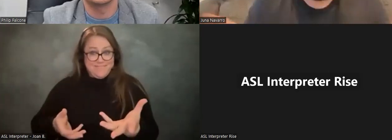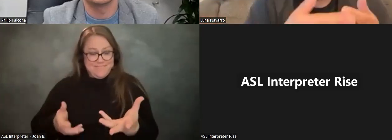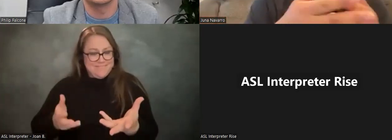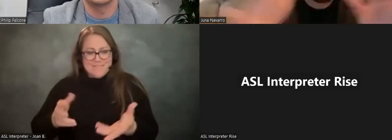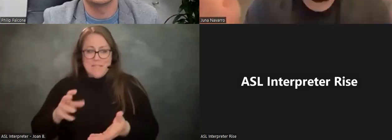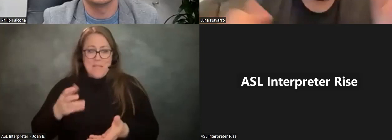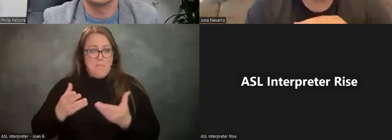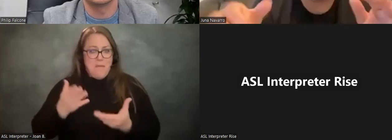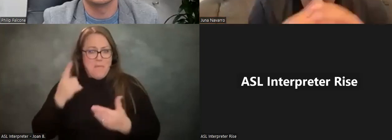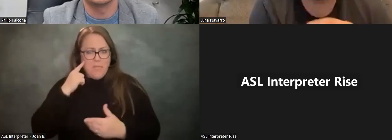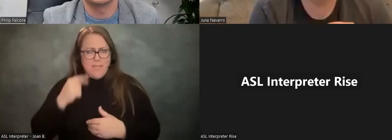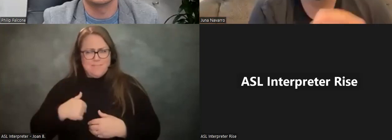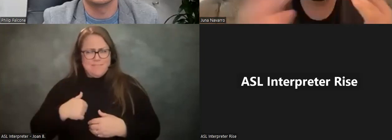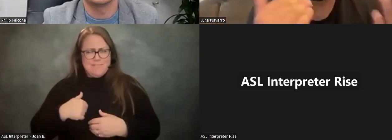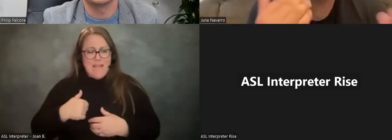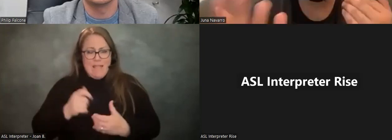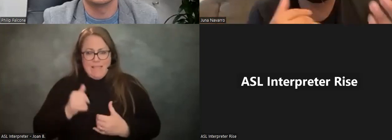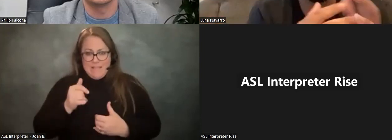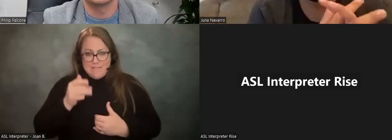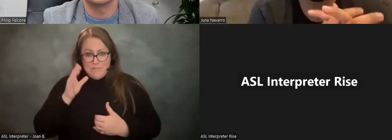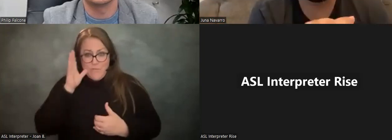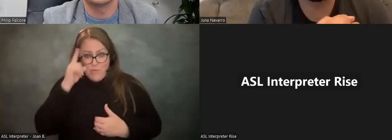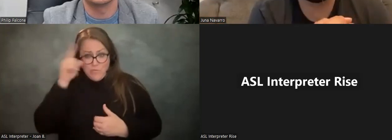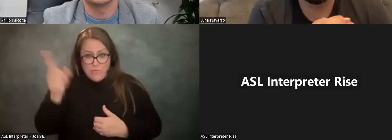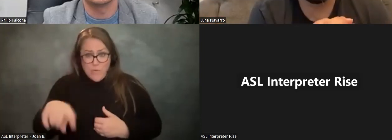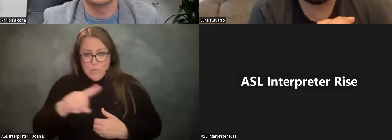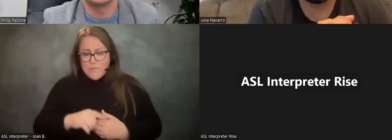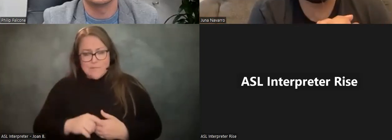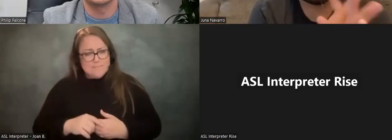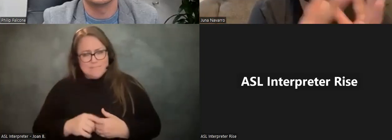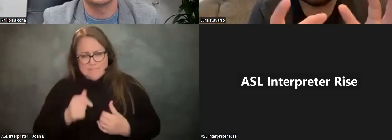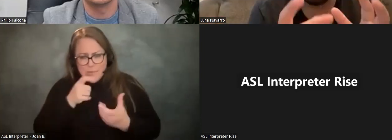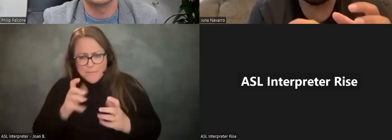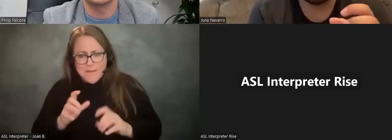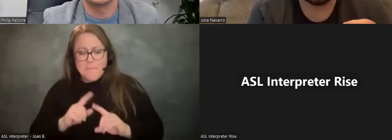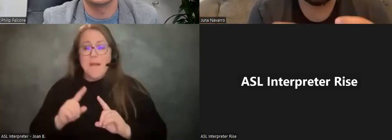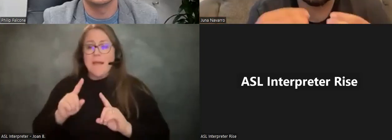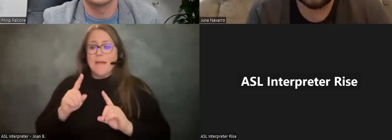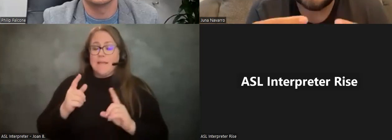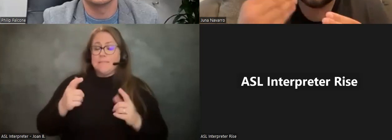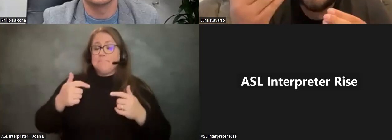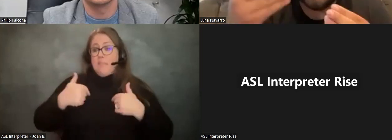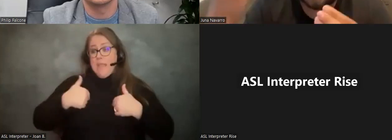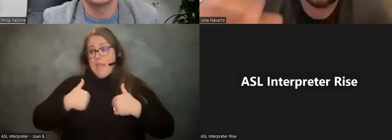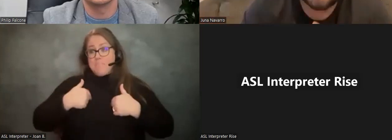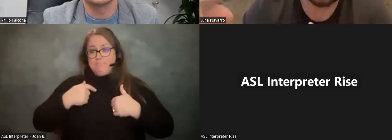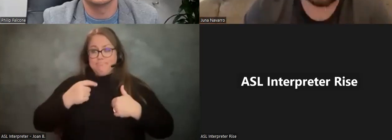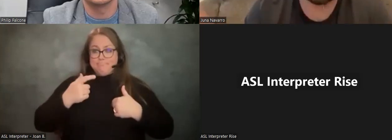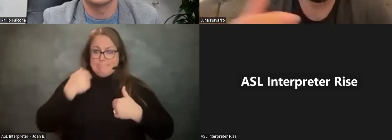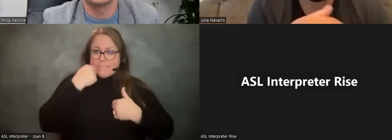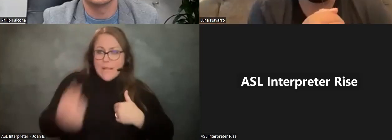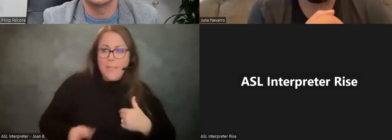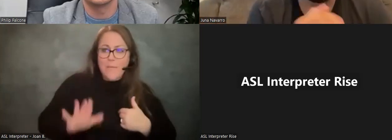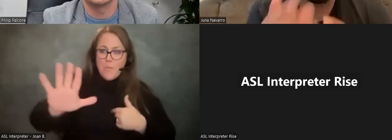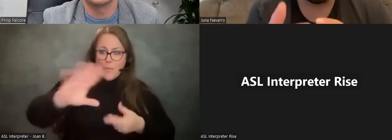not my feature for any of you. But that's just, hopefully that helps you in pricing, but it's not up to me to help you like choose your